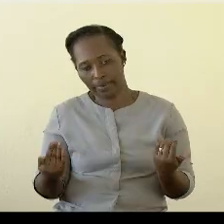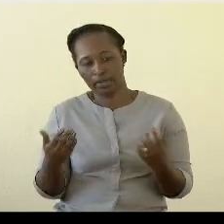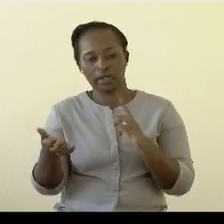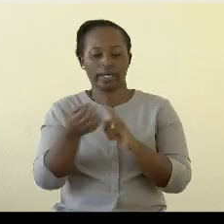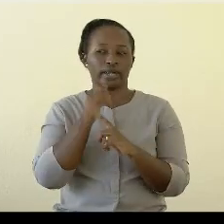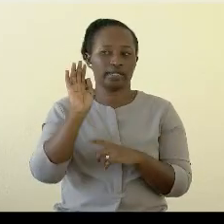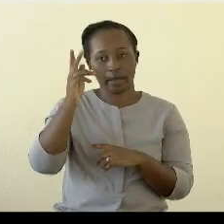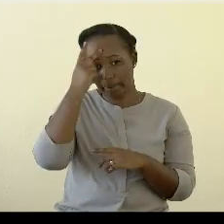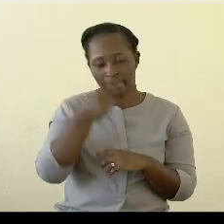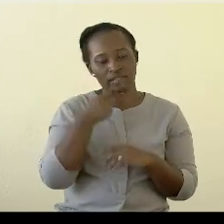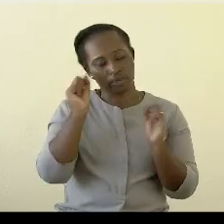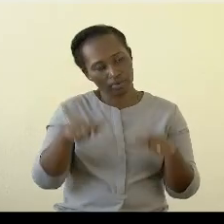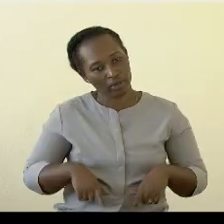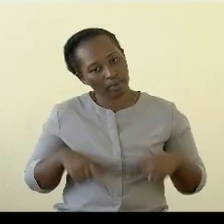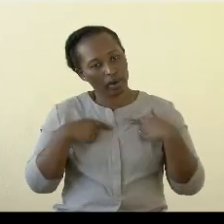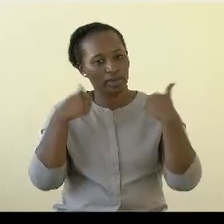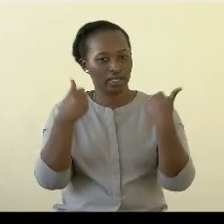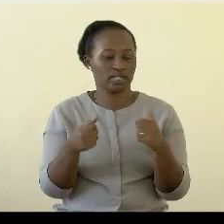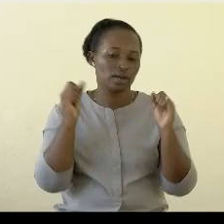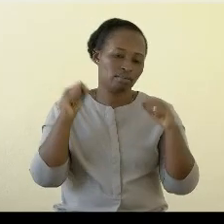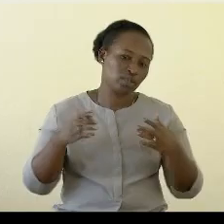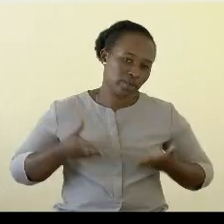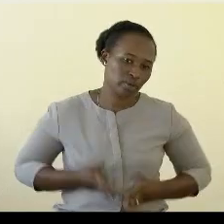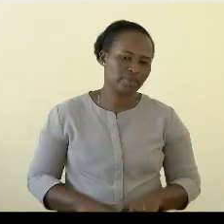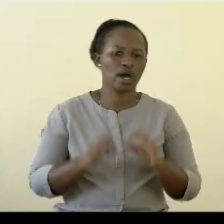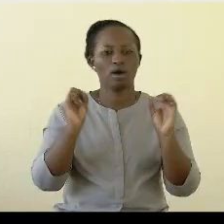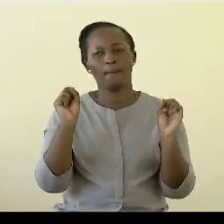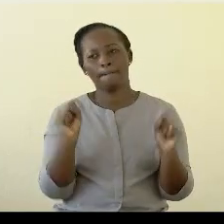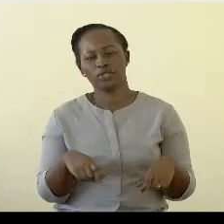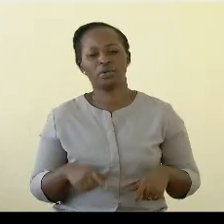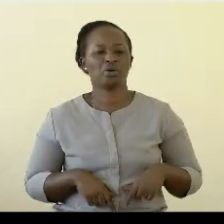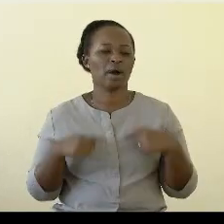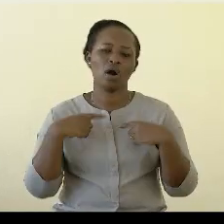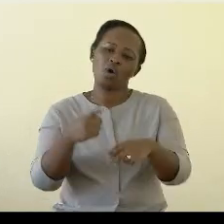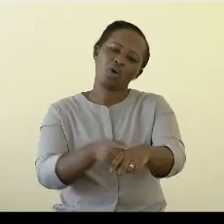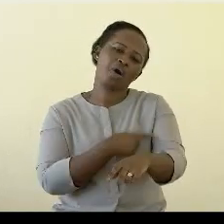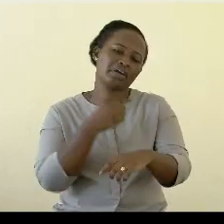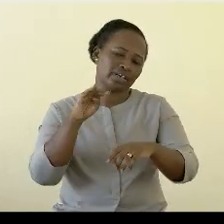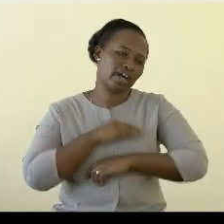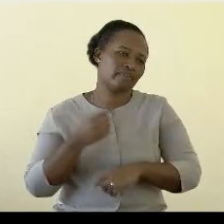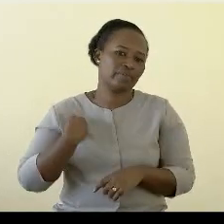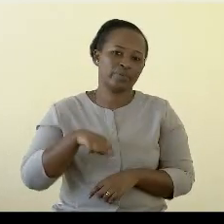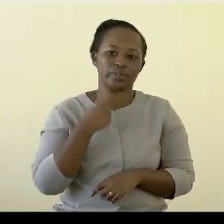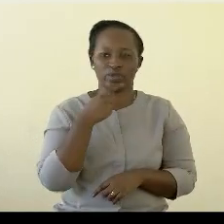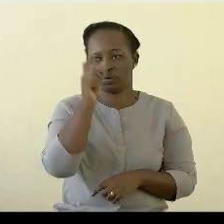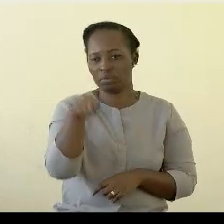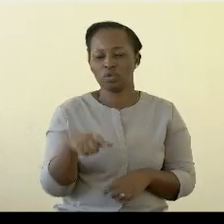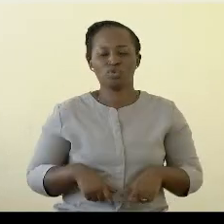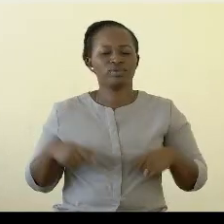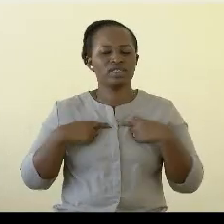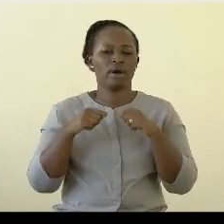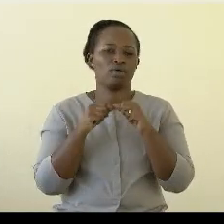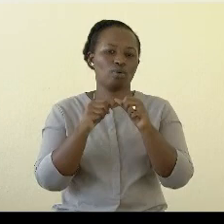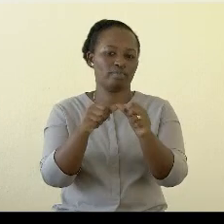able to survive so well, they also produce, they are able to live long enough. We talk of longevity. We